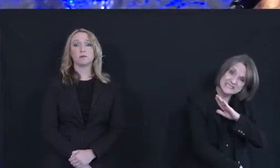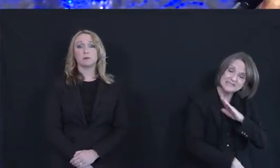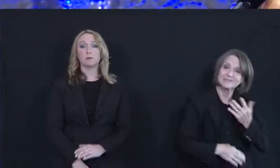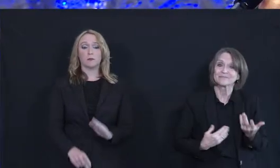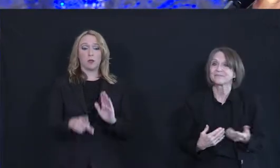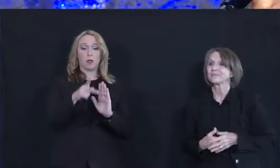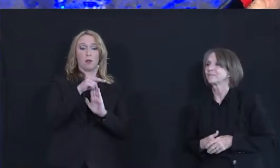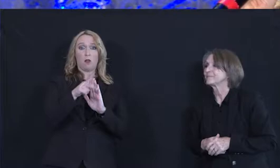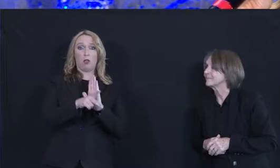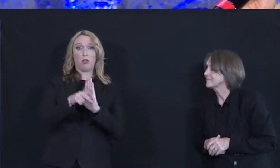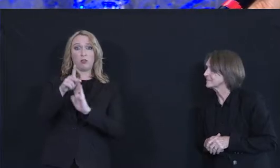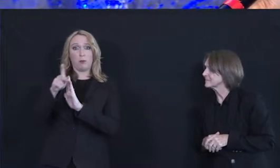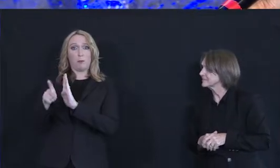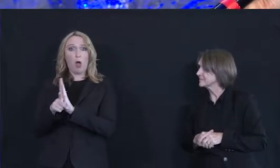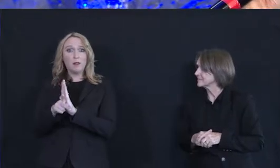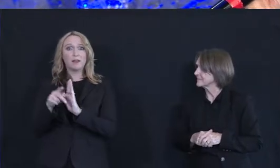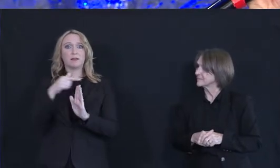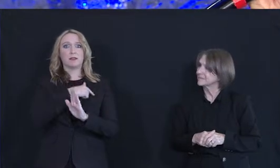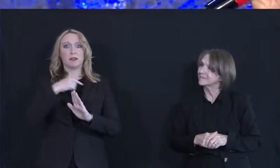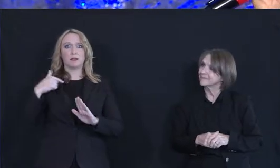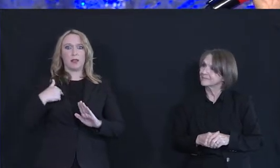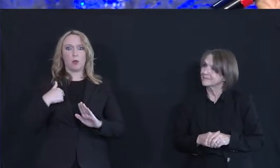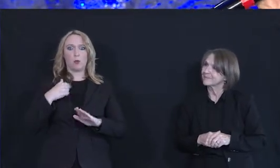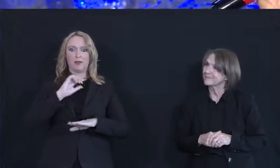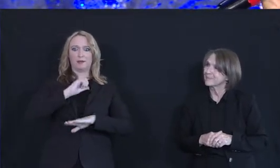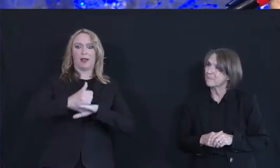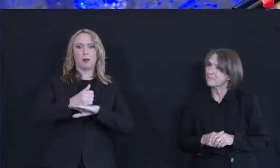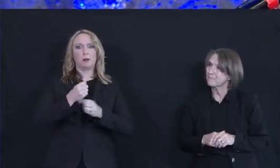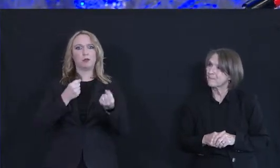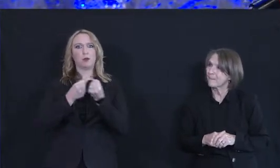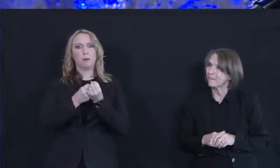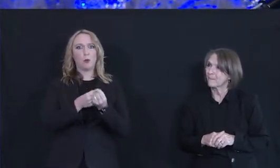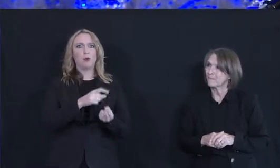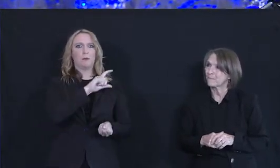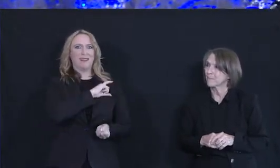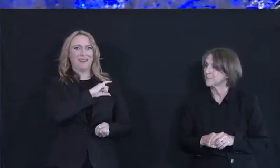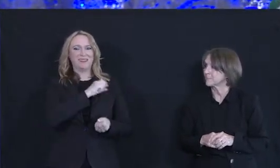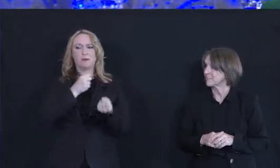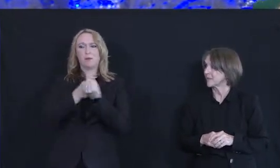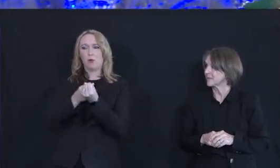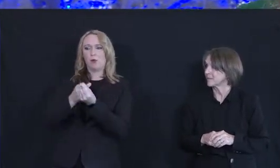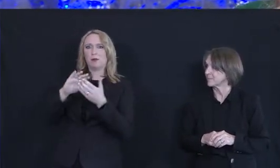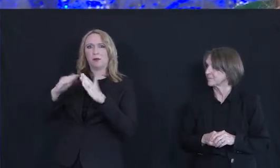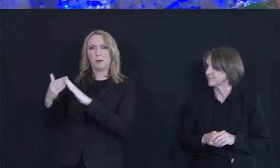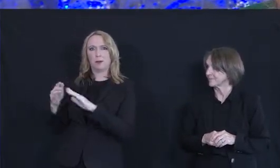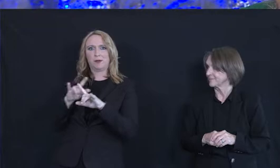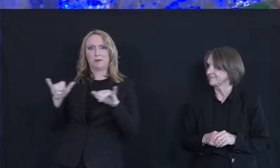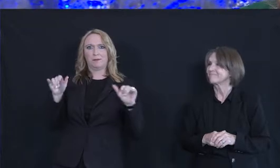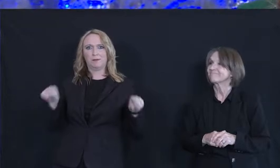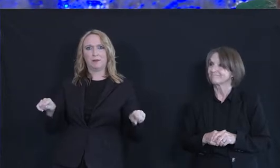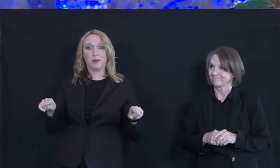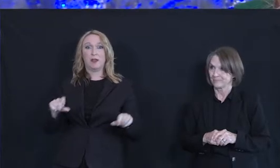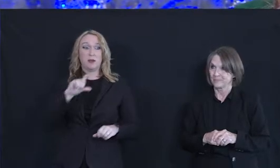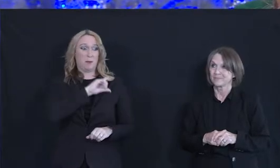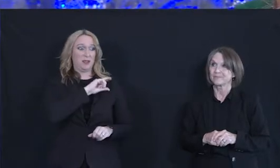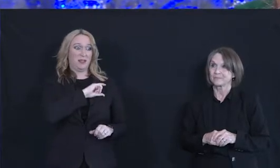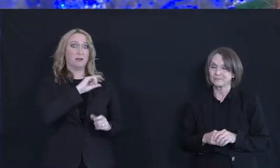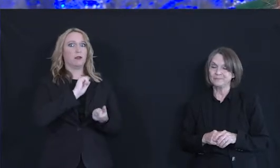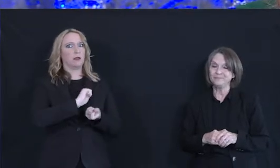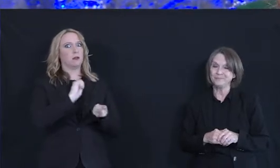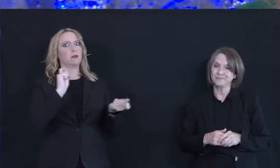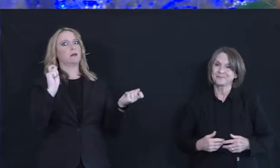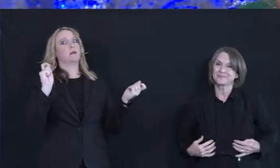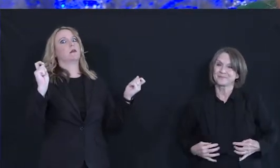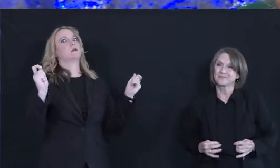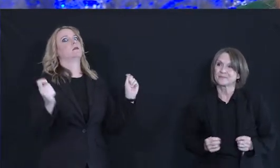policies that we create Investments we make in policing that our pro-police and pro-community right policing has changed dramatically we also understand